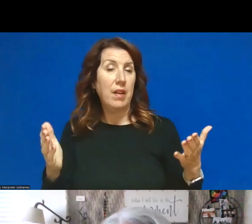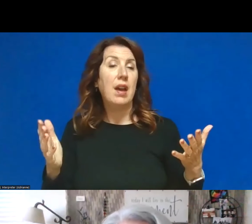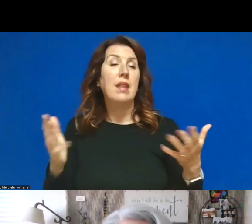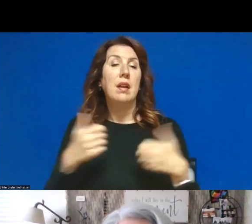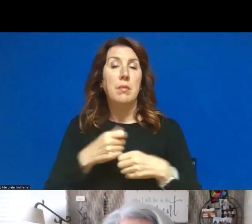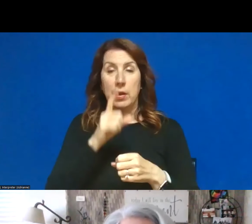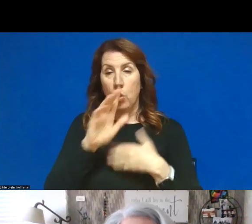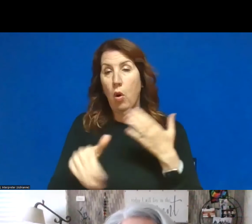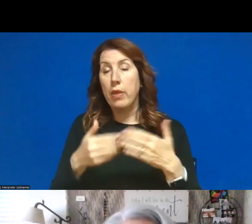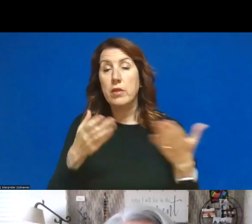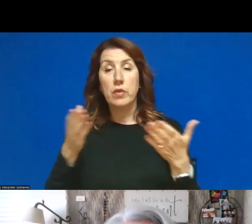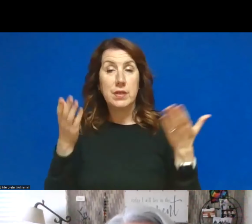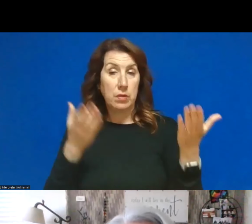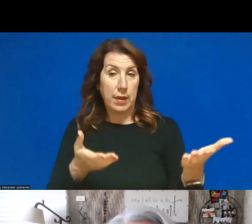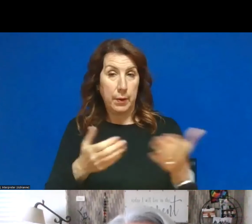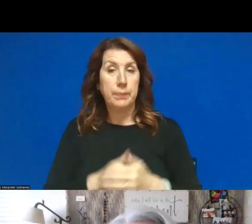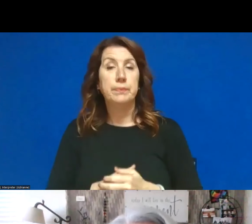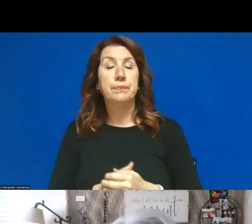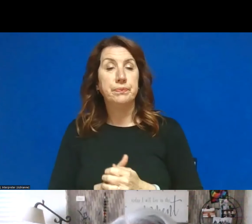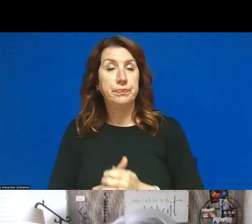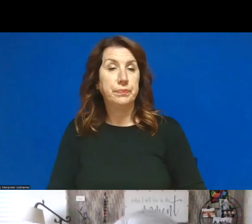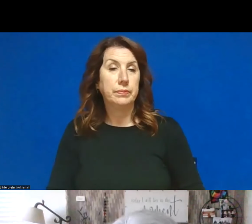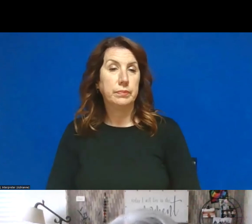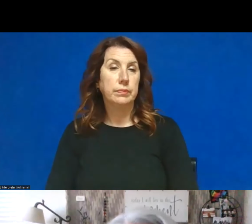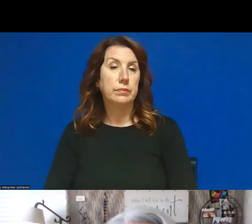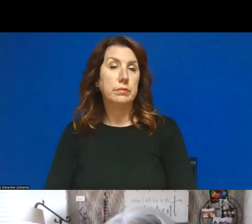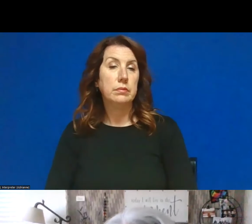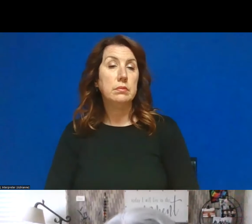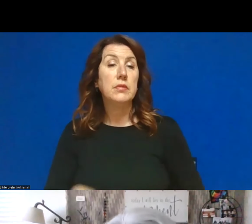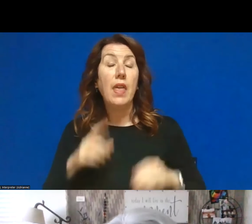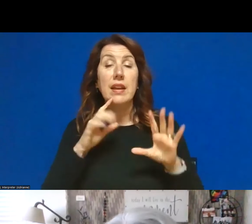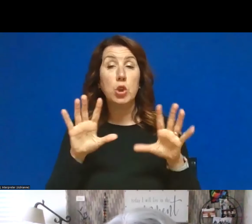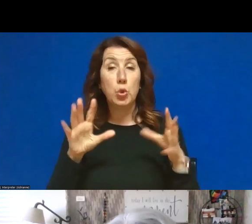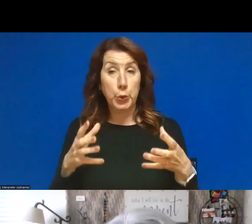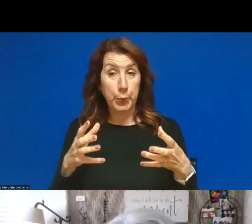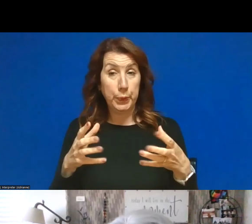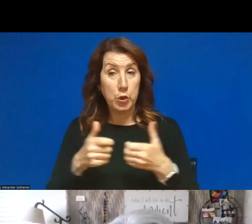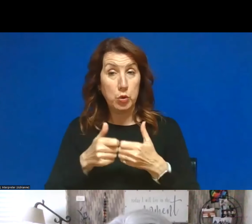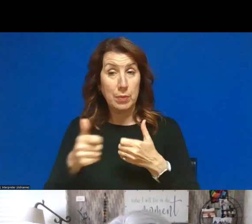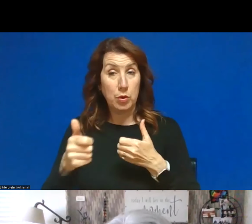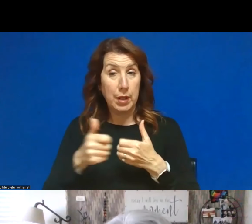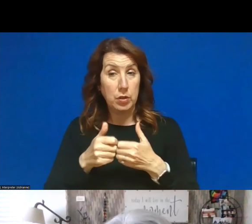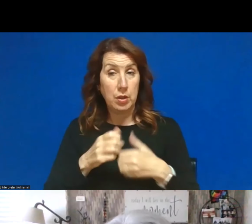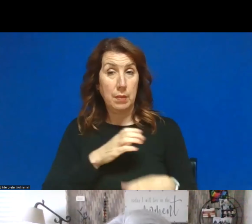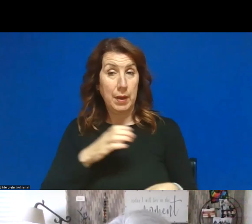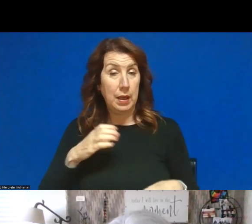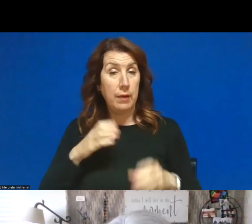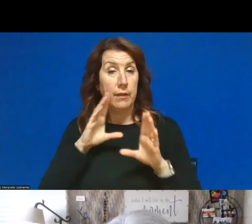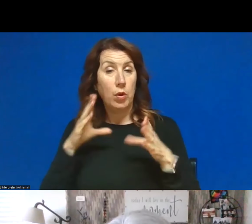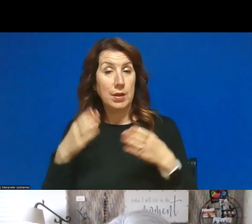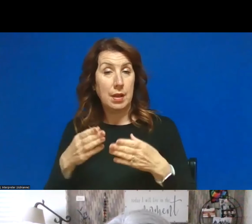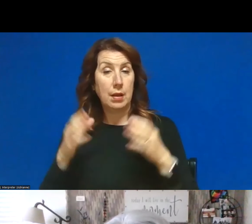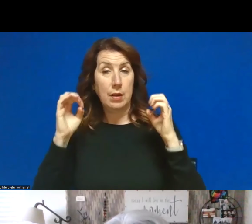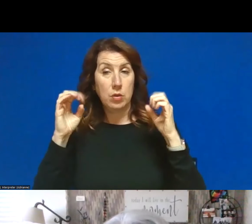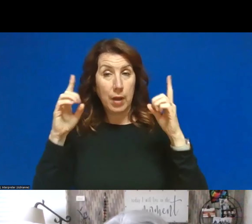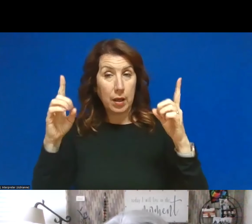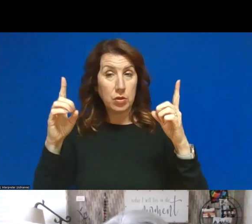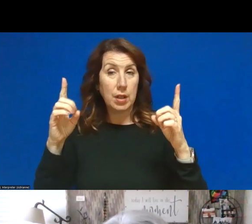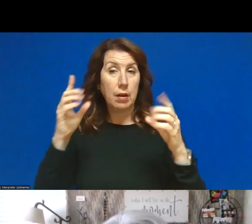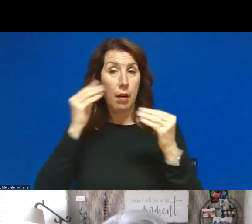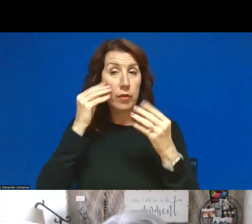there. So this group, this transportation subcommittee is focusing on education,